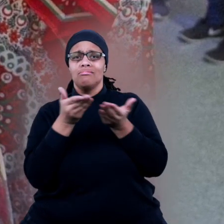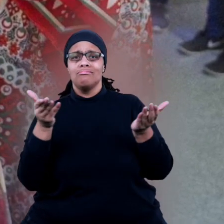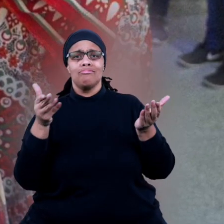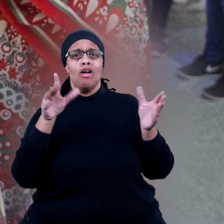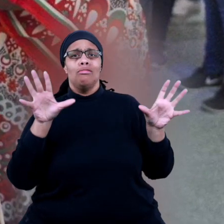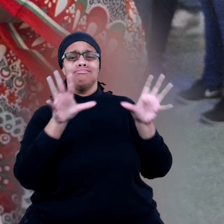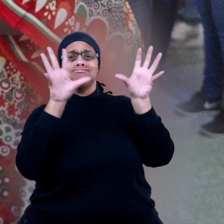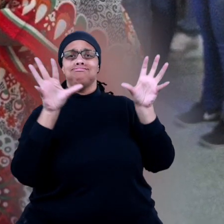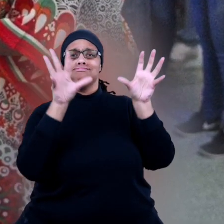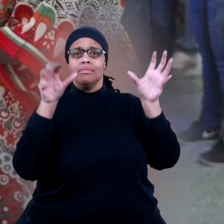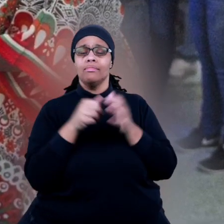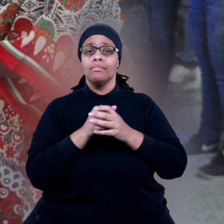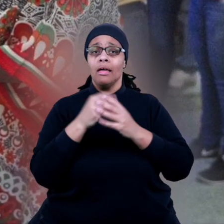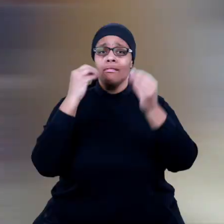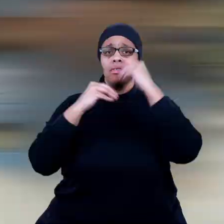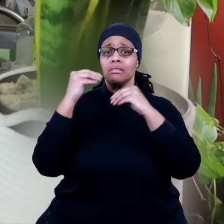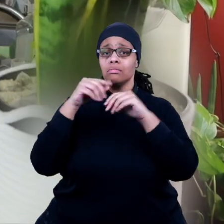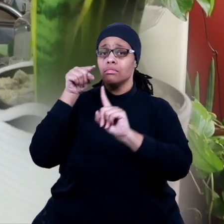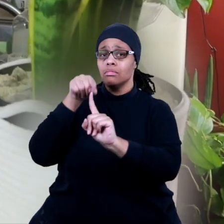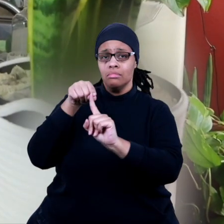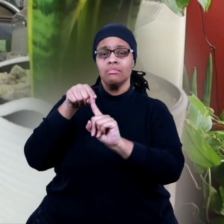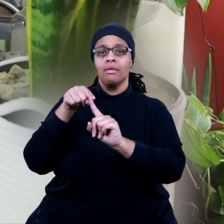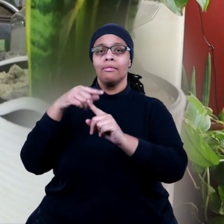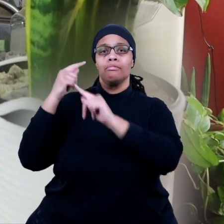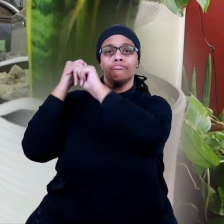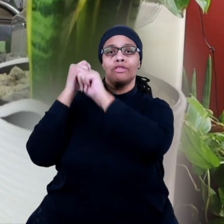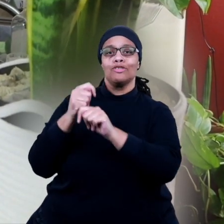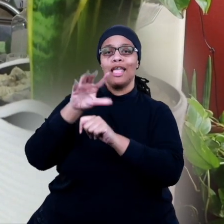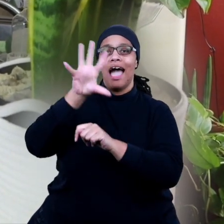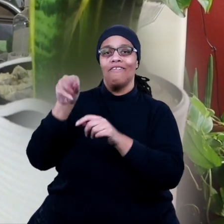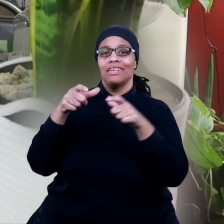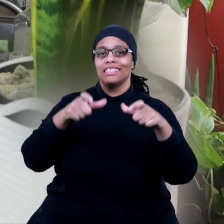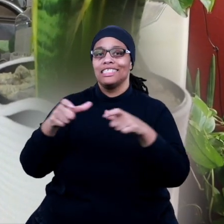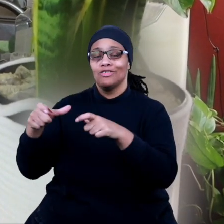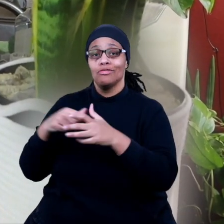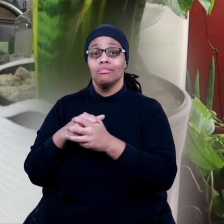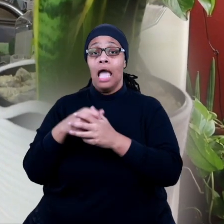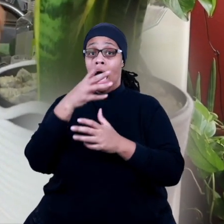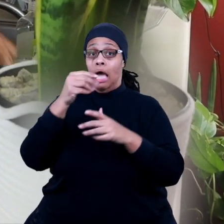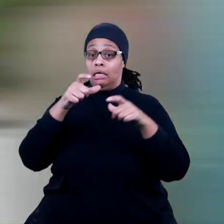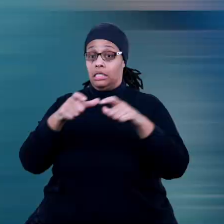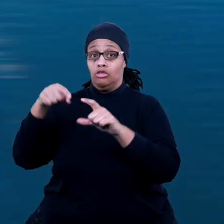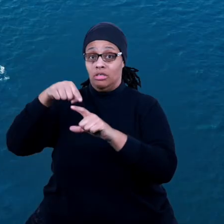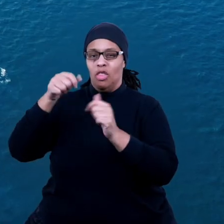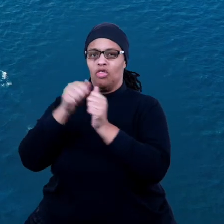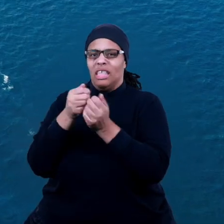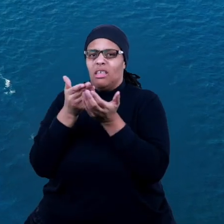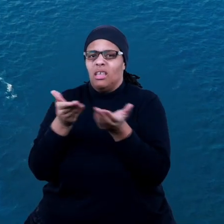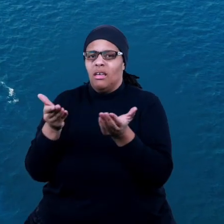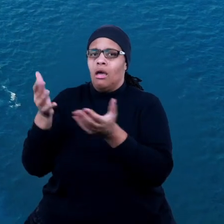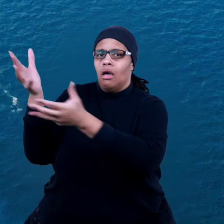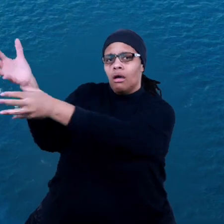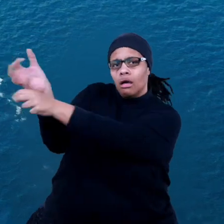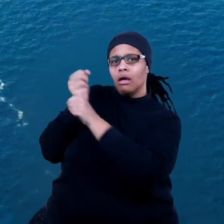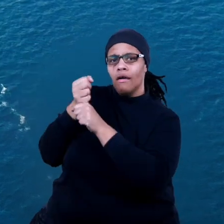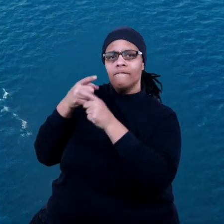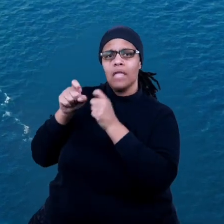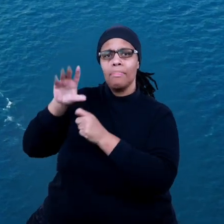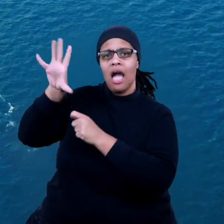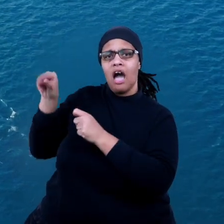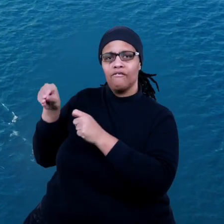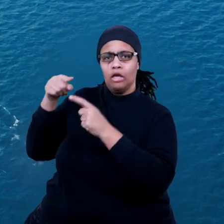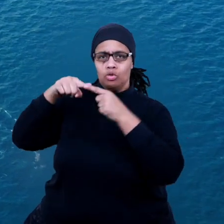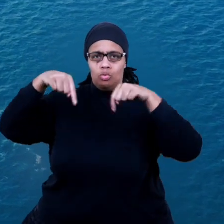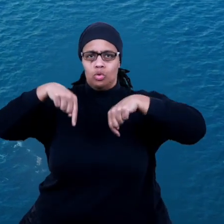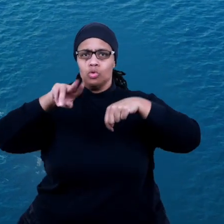African motif. The feast includes traditional African dishes, as well as dishes with ingredients brought to the